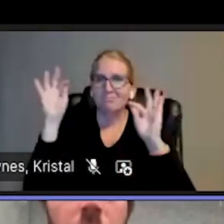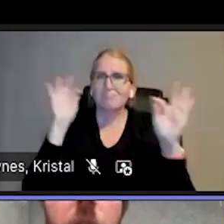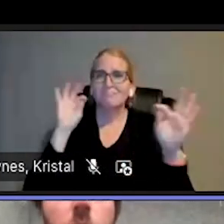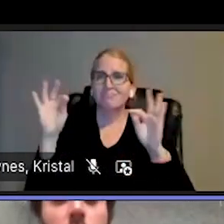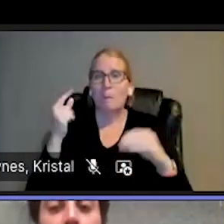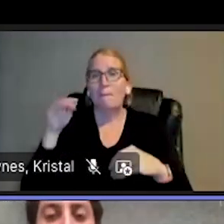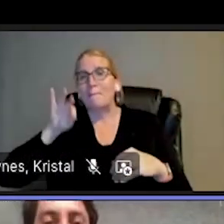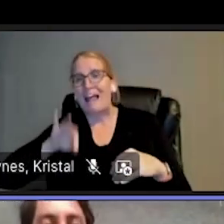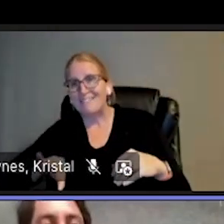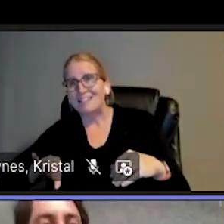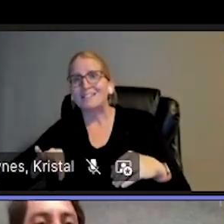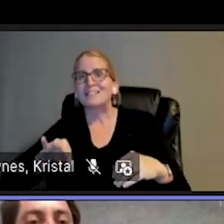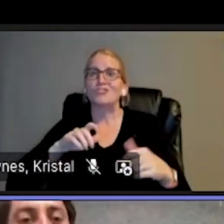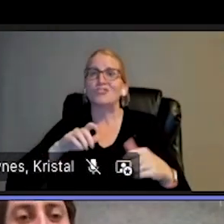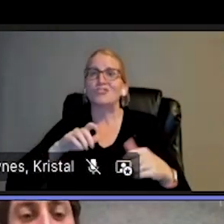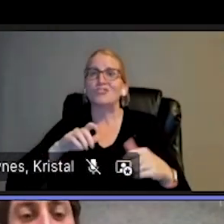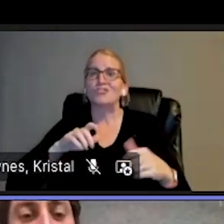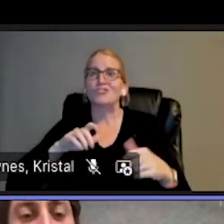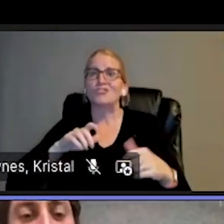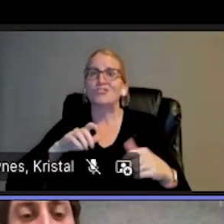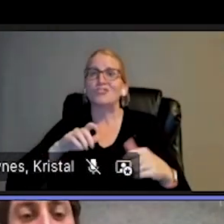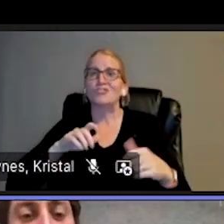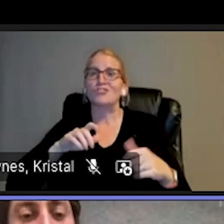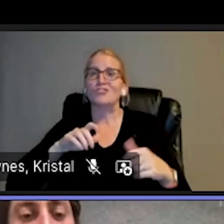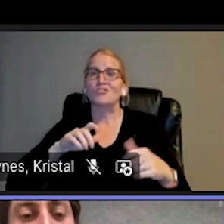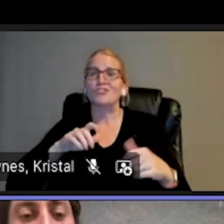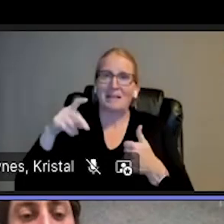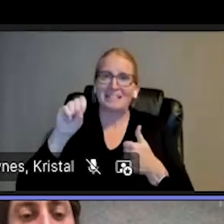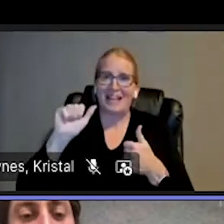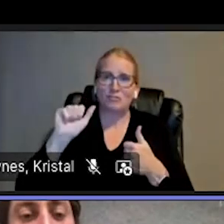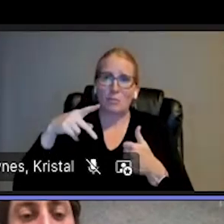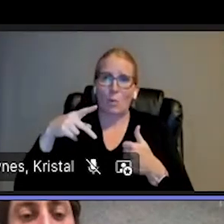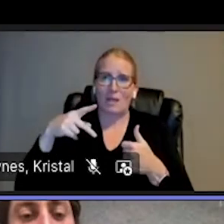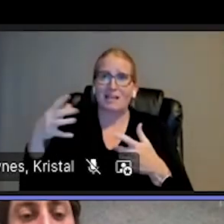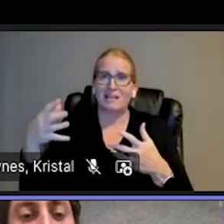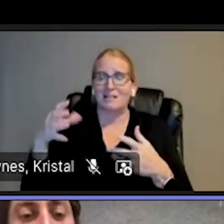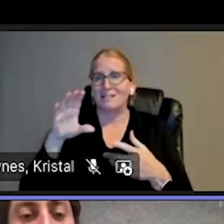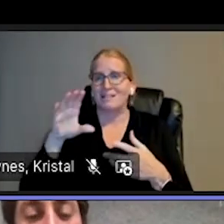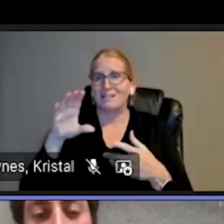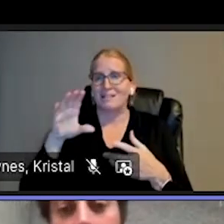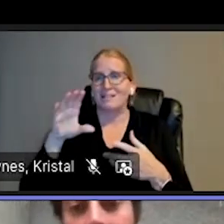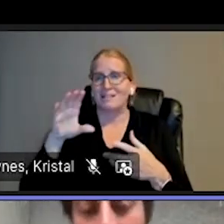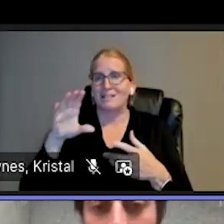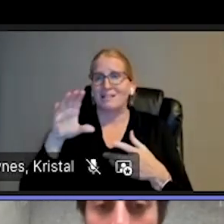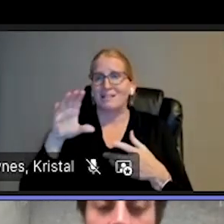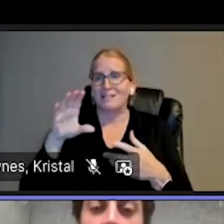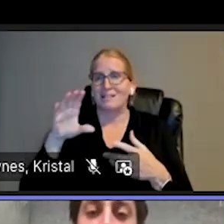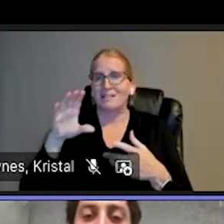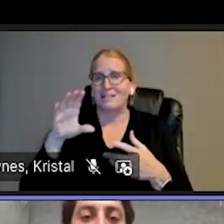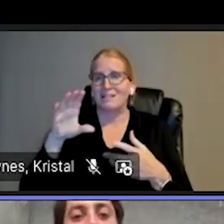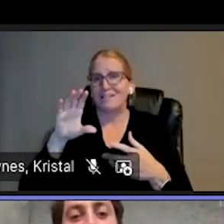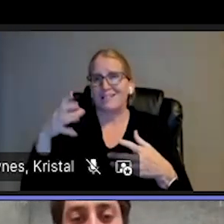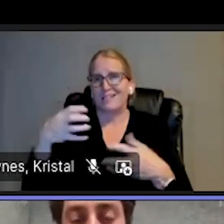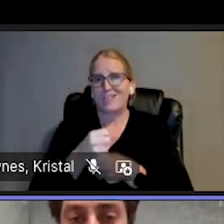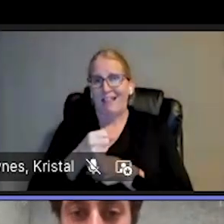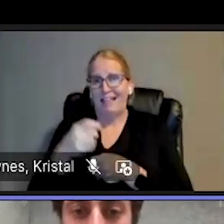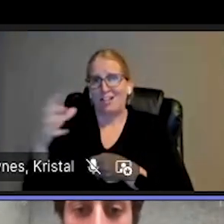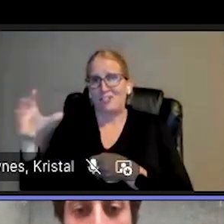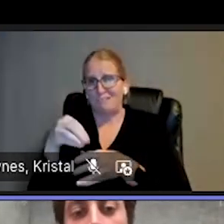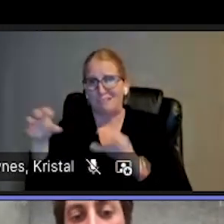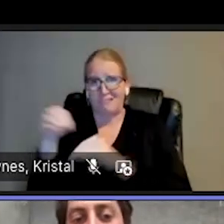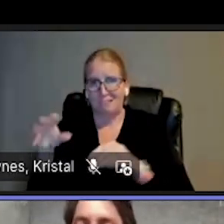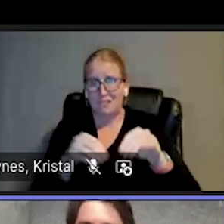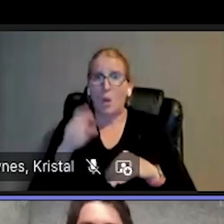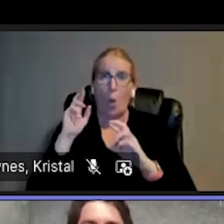consolidation. We're hoping that the Public Safety Communications Task Force uses that analysis to inform their work, although they have the ultimate jurisdiction